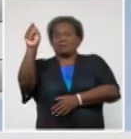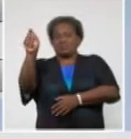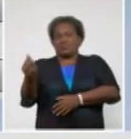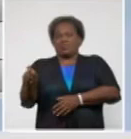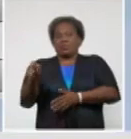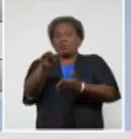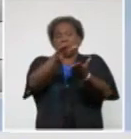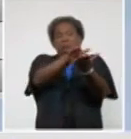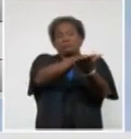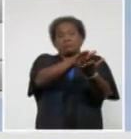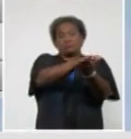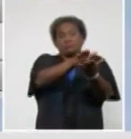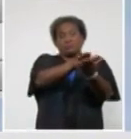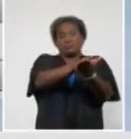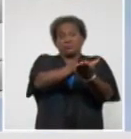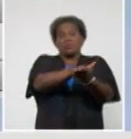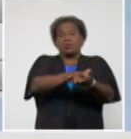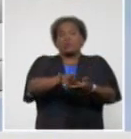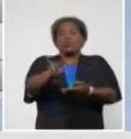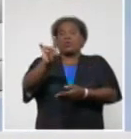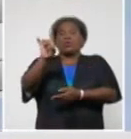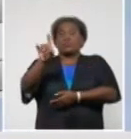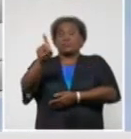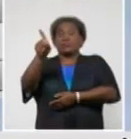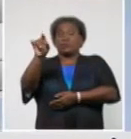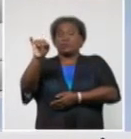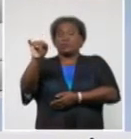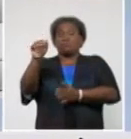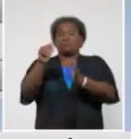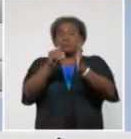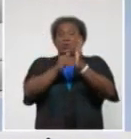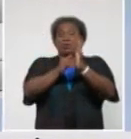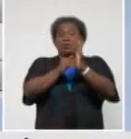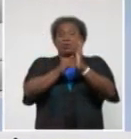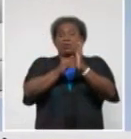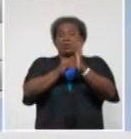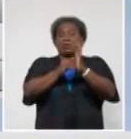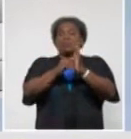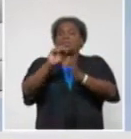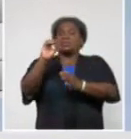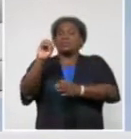5,927 people died of the virus, for a total of